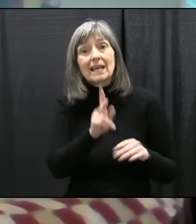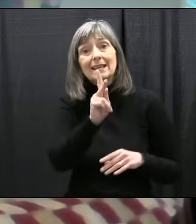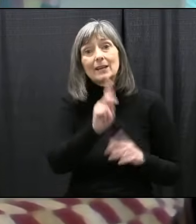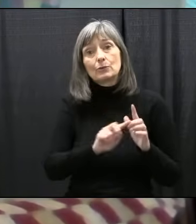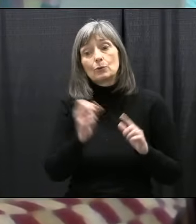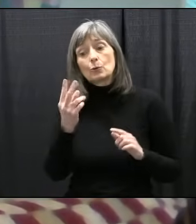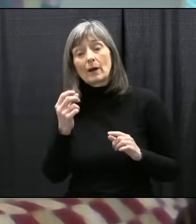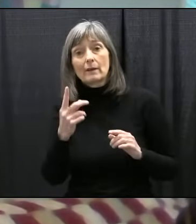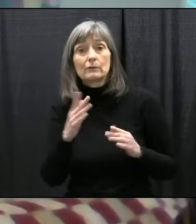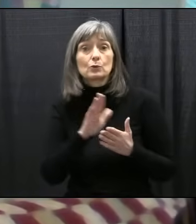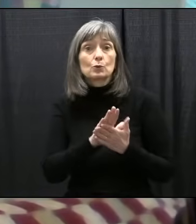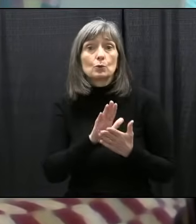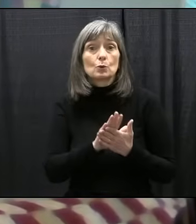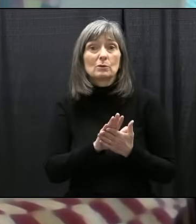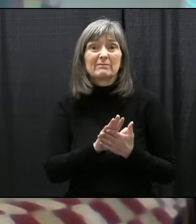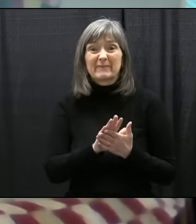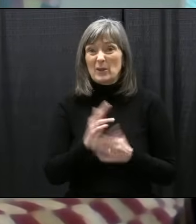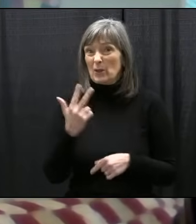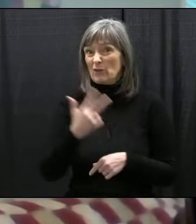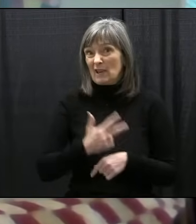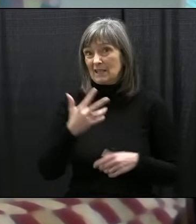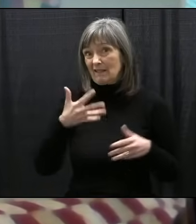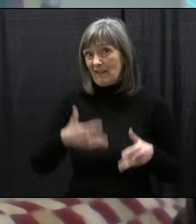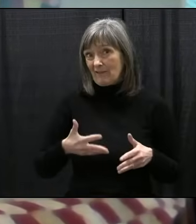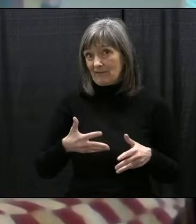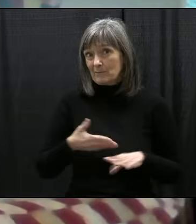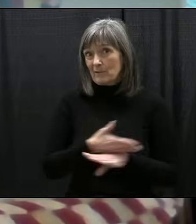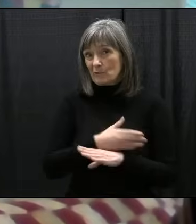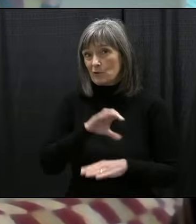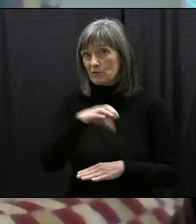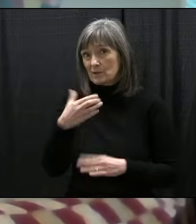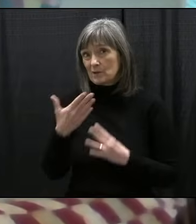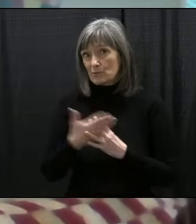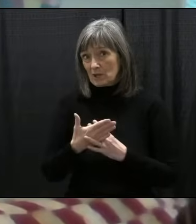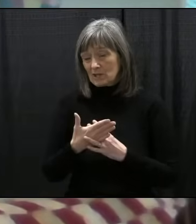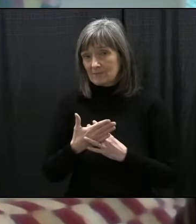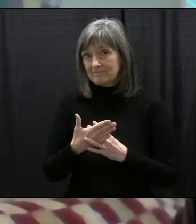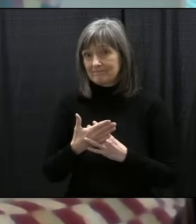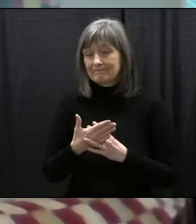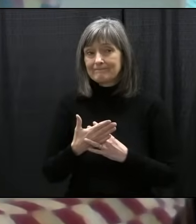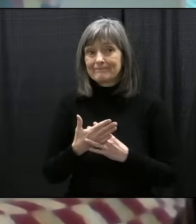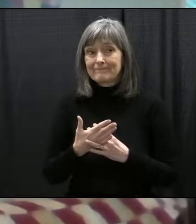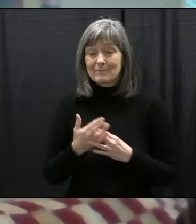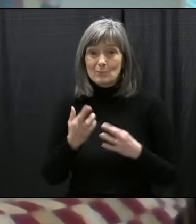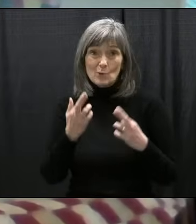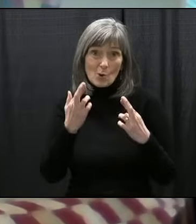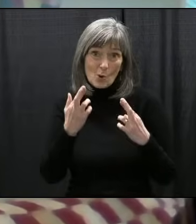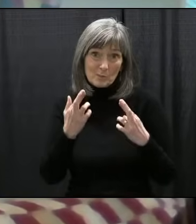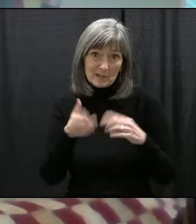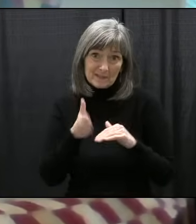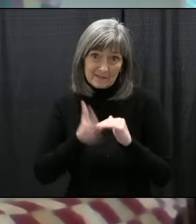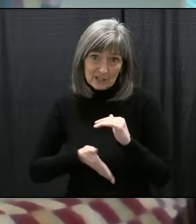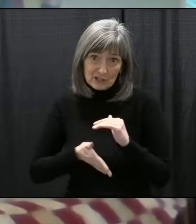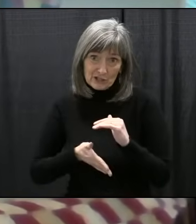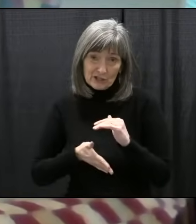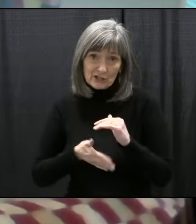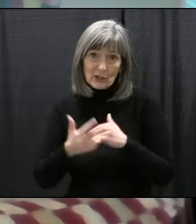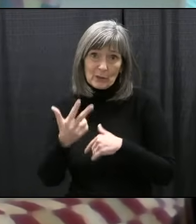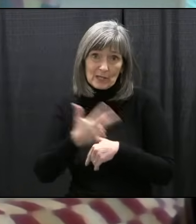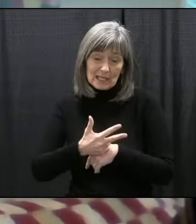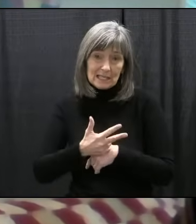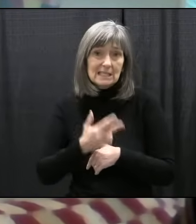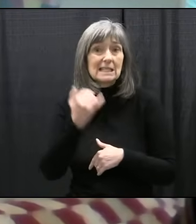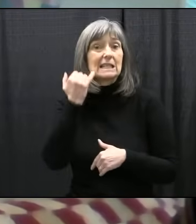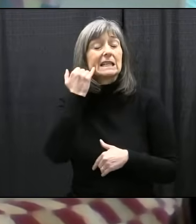school system have about 3 days left before the Christmas break. We are hoping they can complete the term. If things should